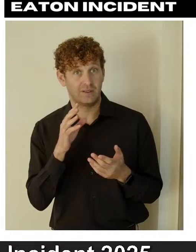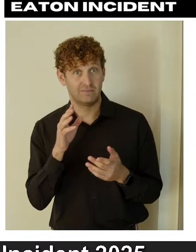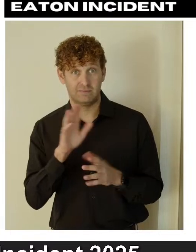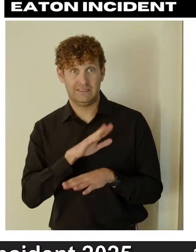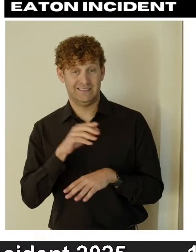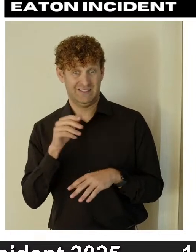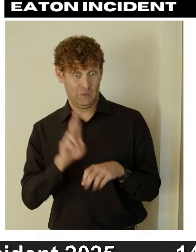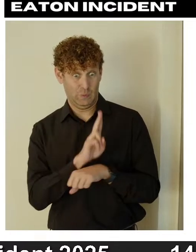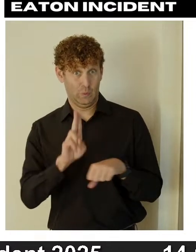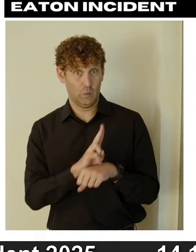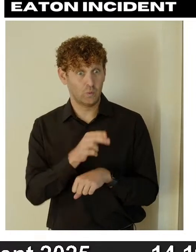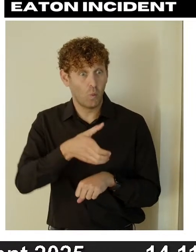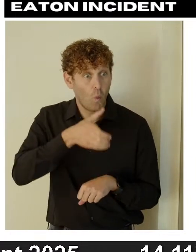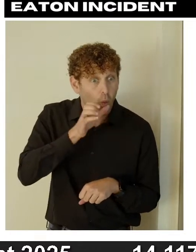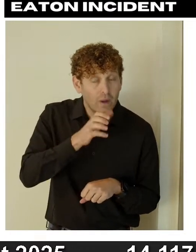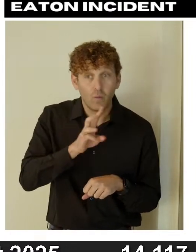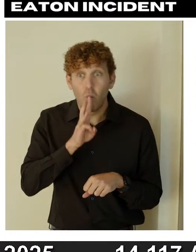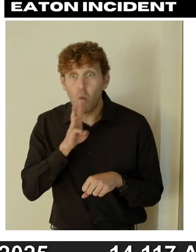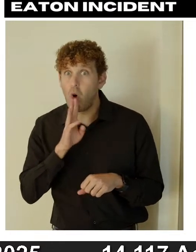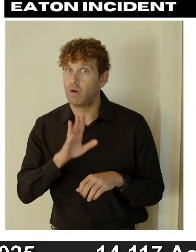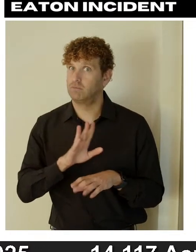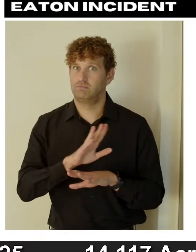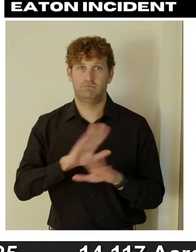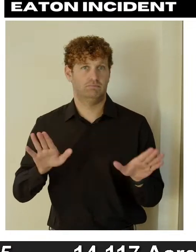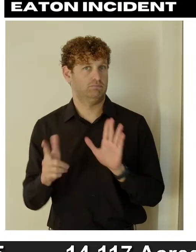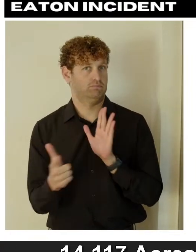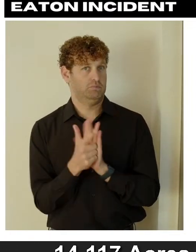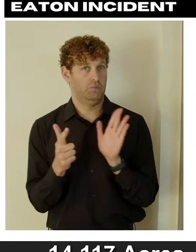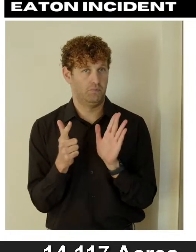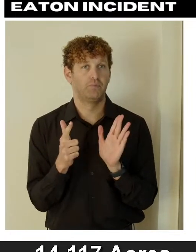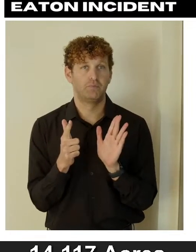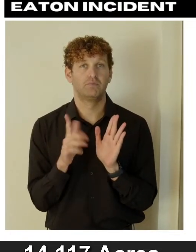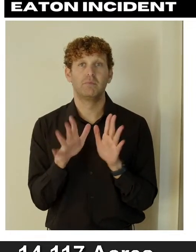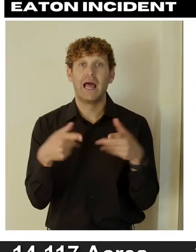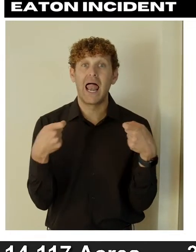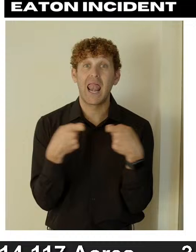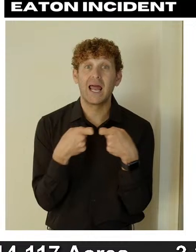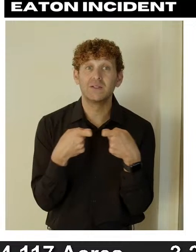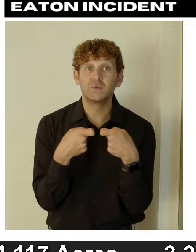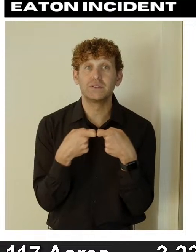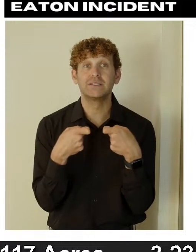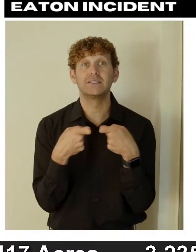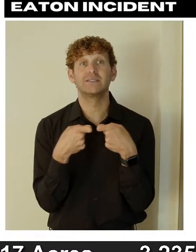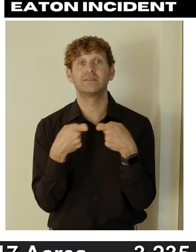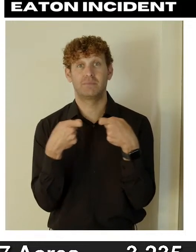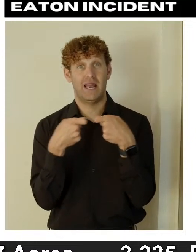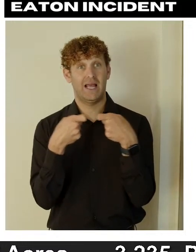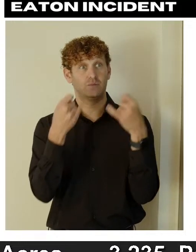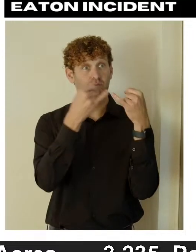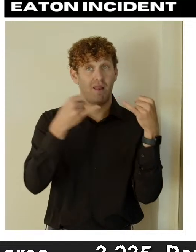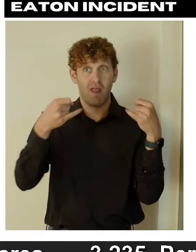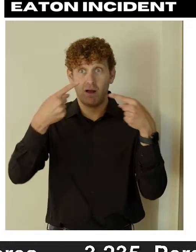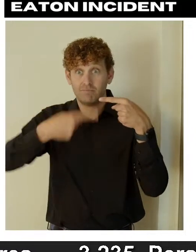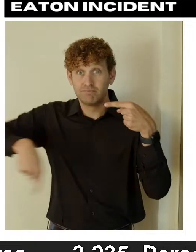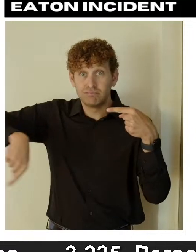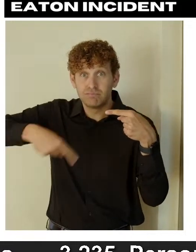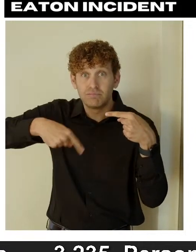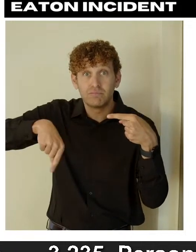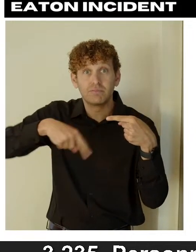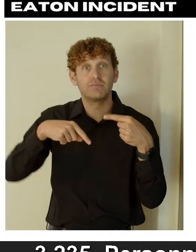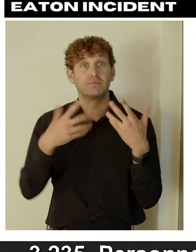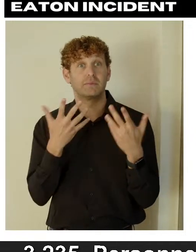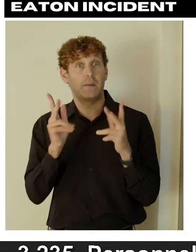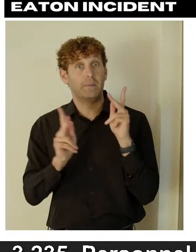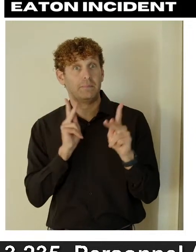use it at all. So utilities, down power lines. Another one is generators. People will fire up generators